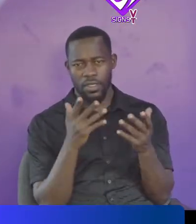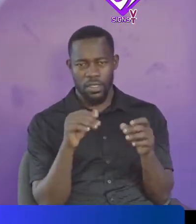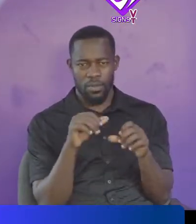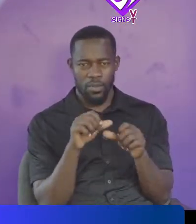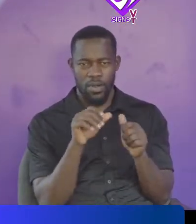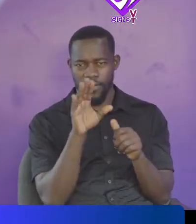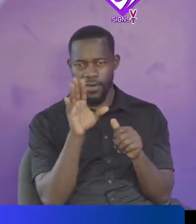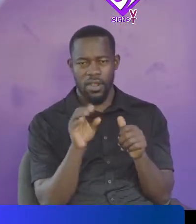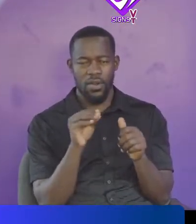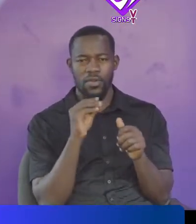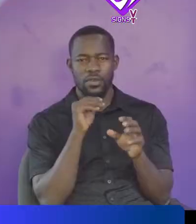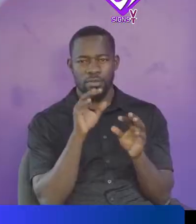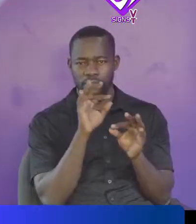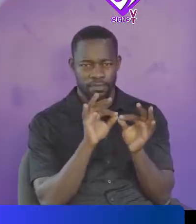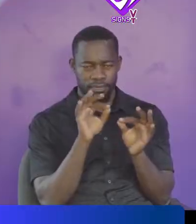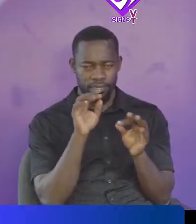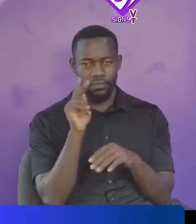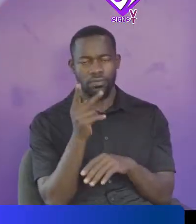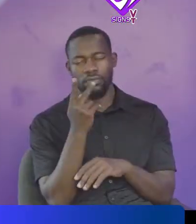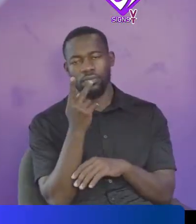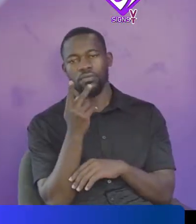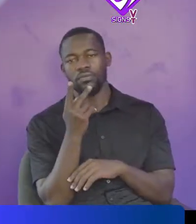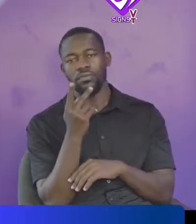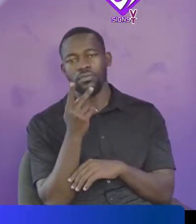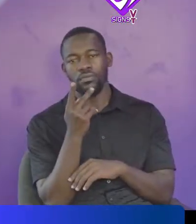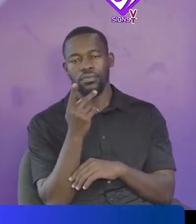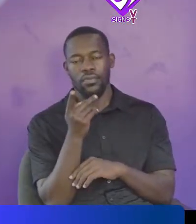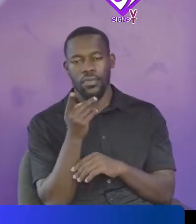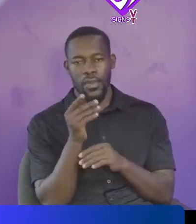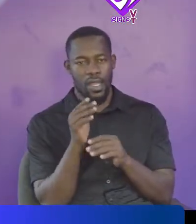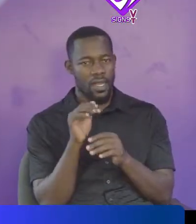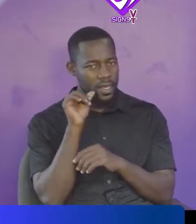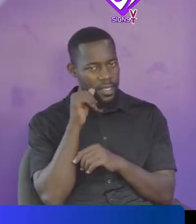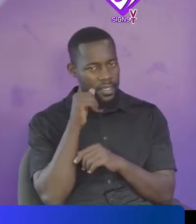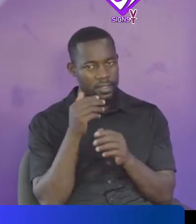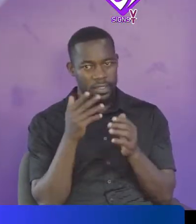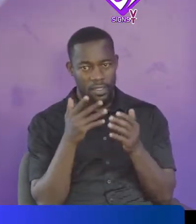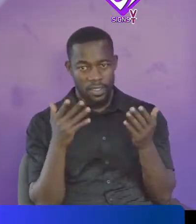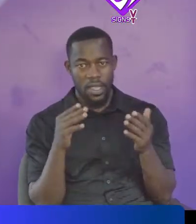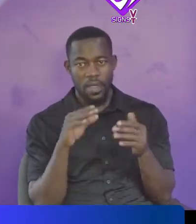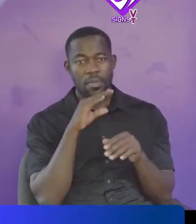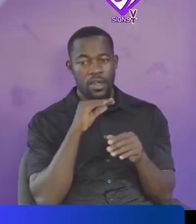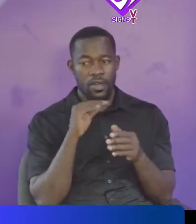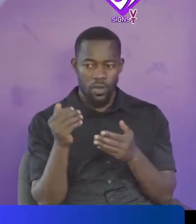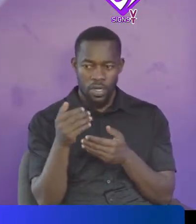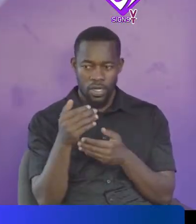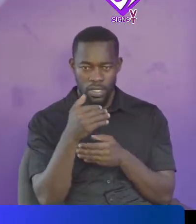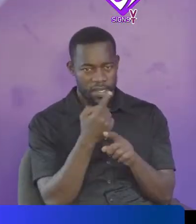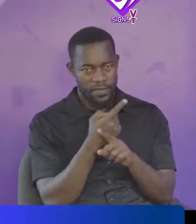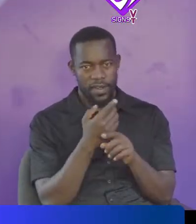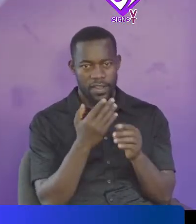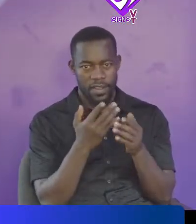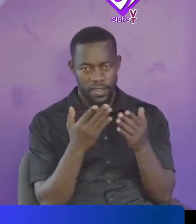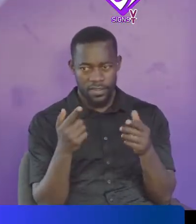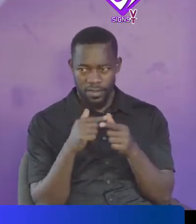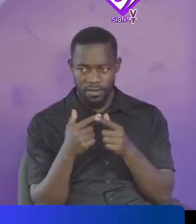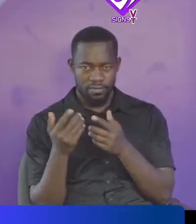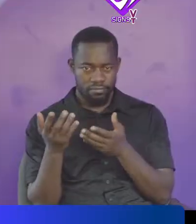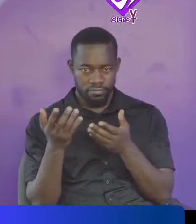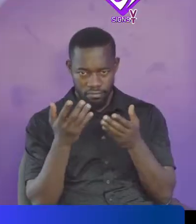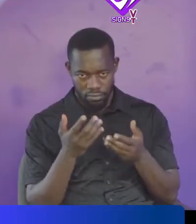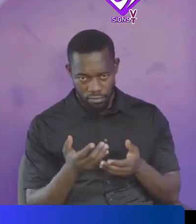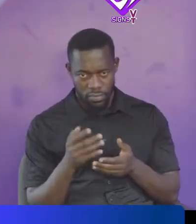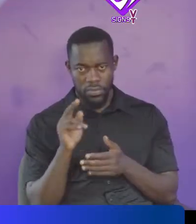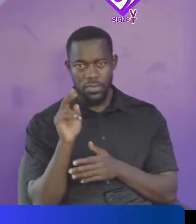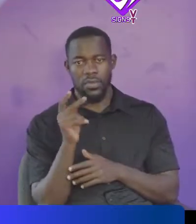Kenya. Then it's an interesting thing for him, he would collect it and bring it. So then in essence, but that's not the only